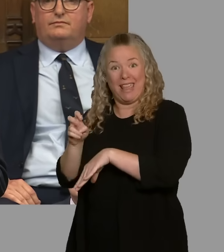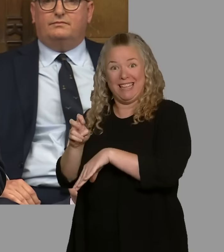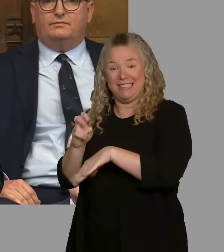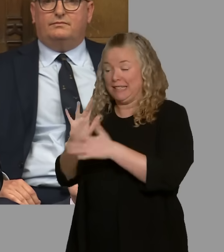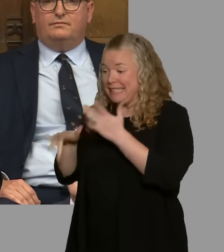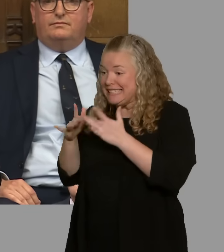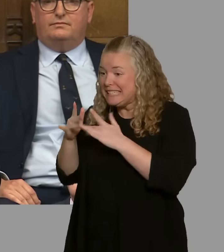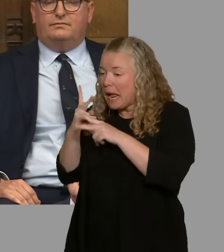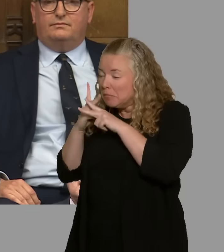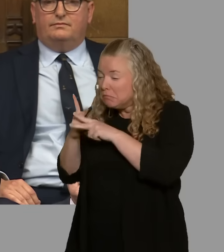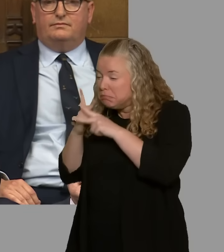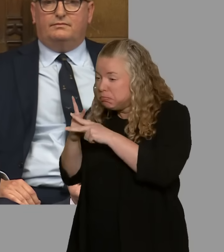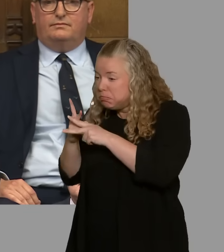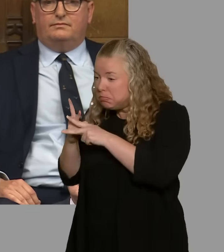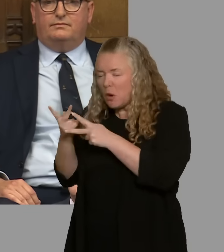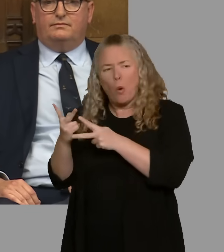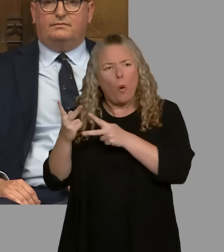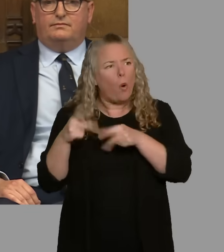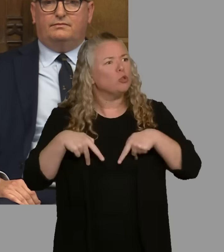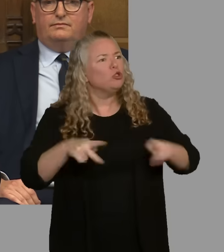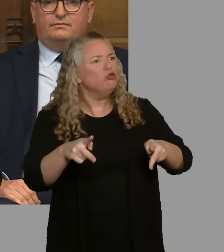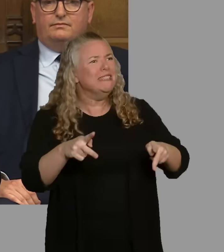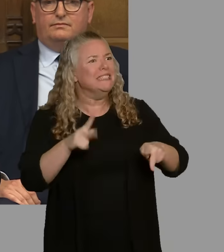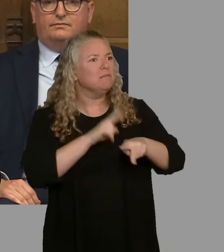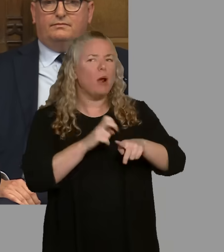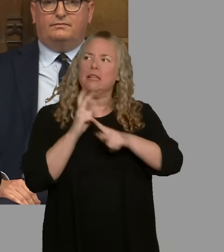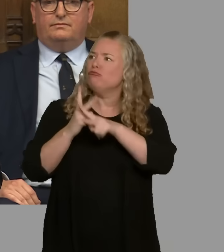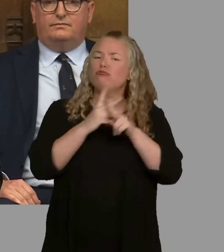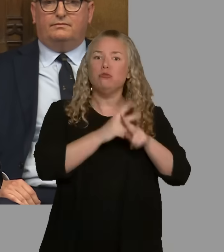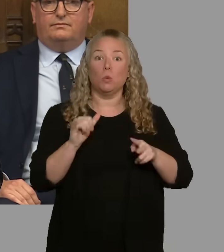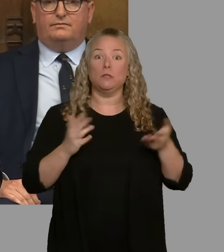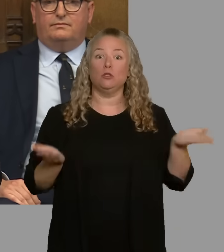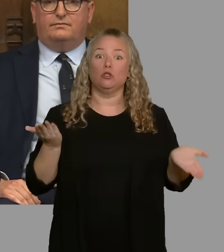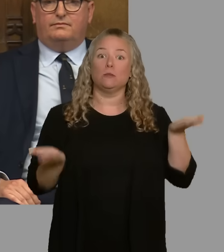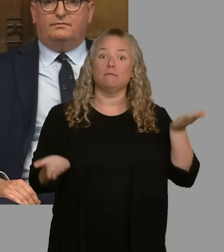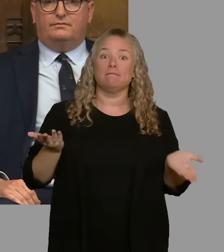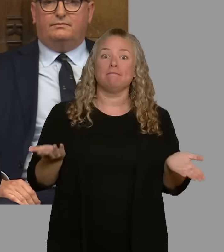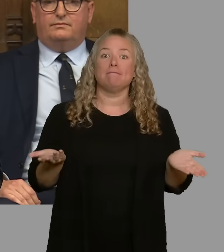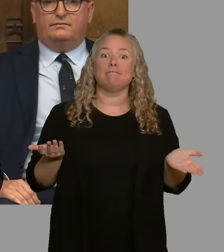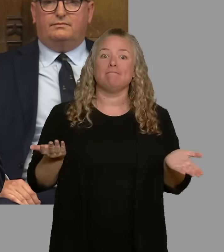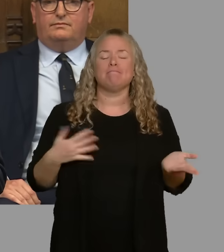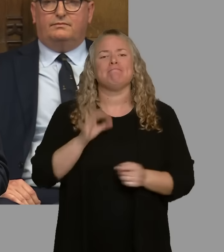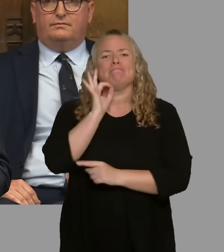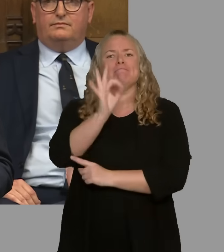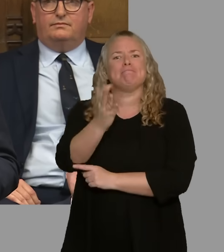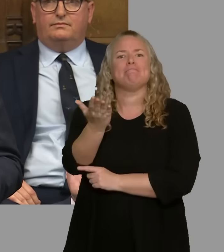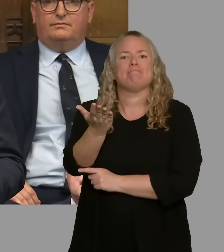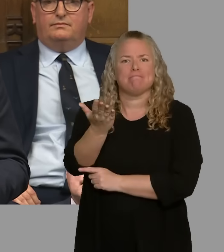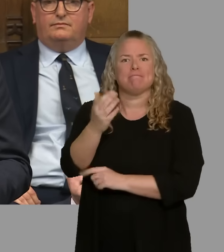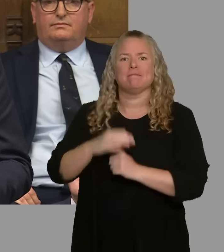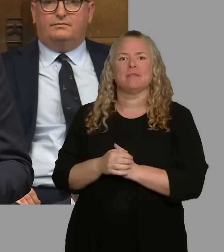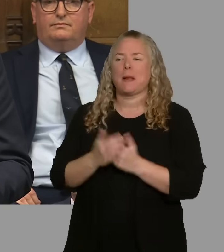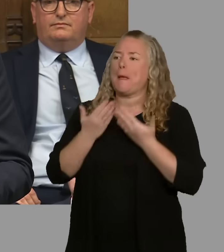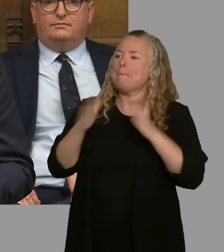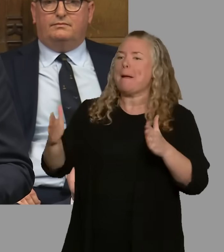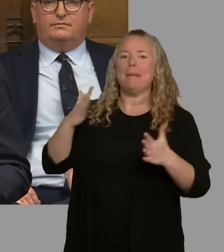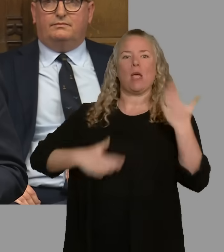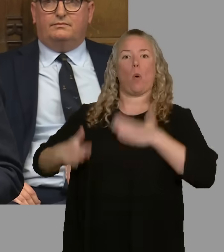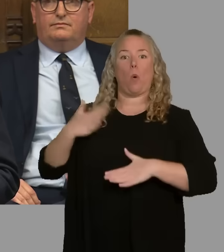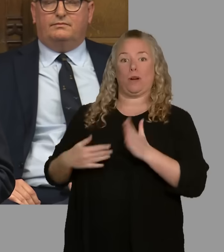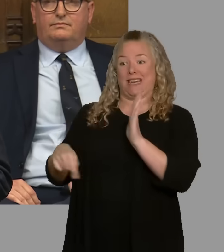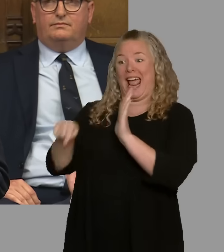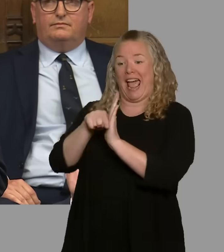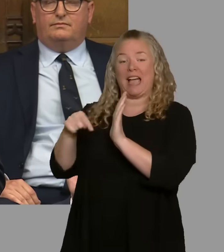to reflect the realities of the digital age so that our police are focused on tackling real crime